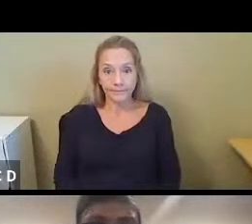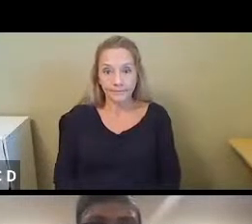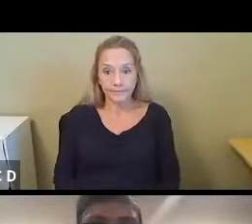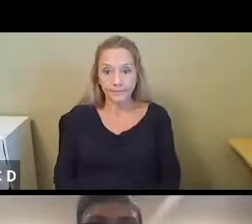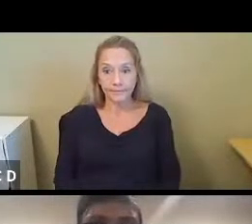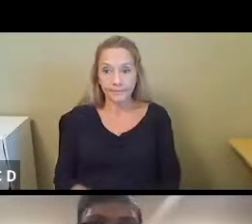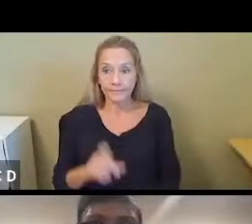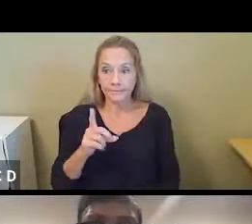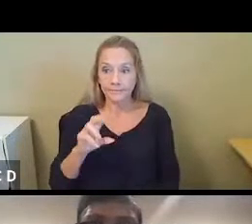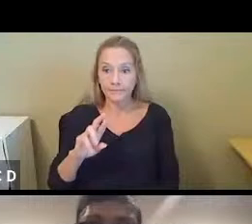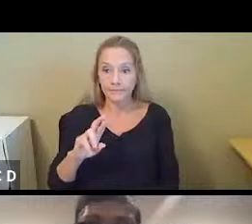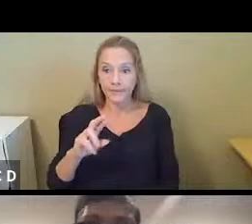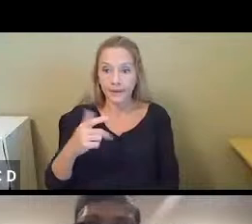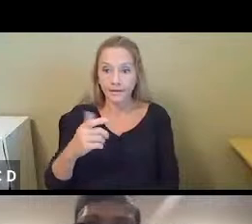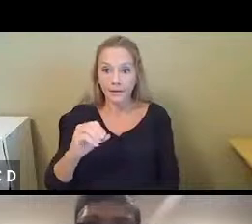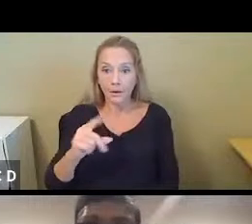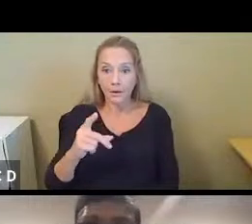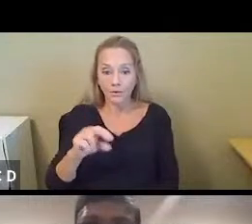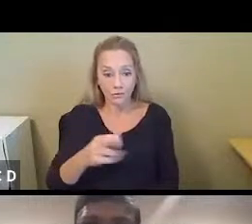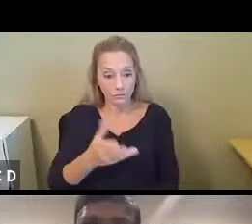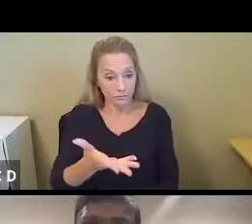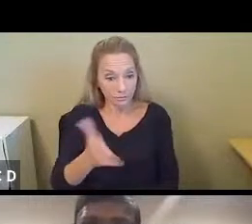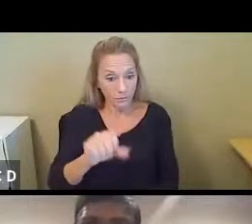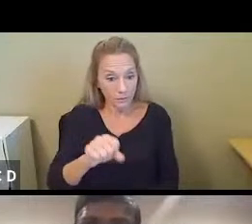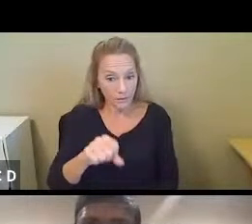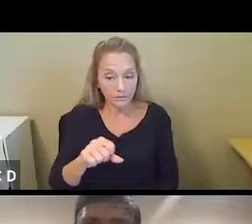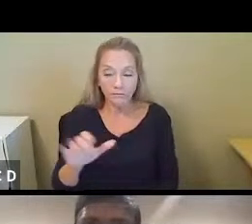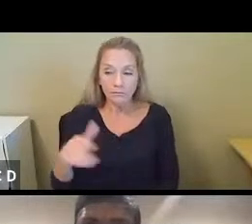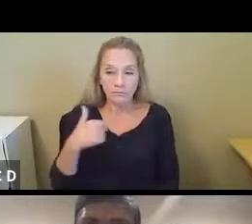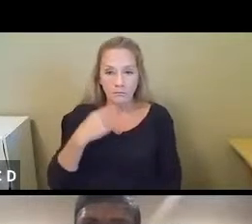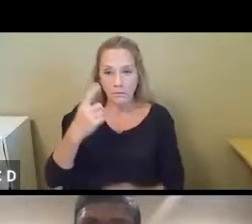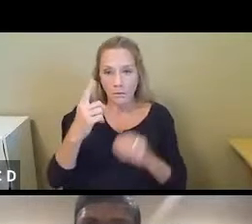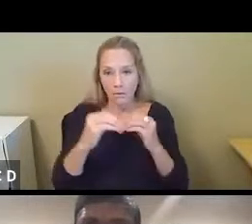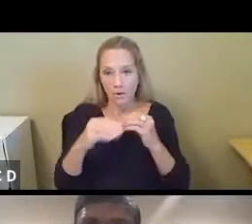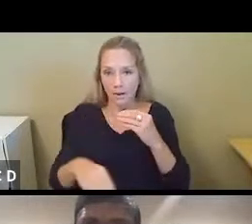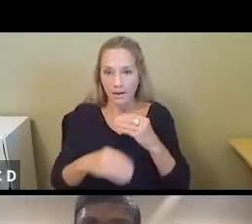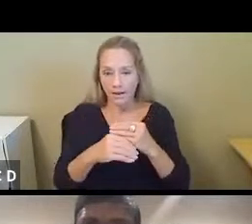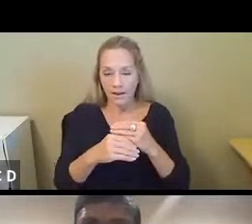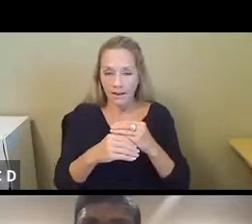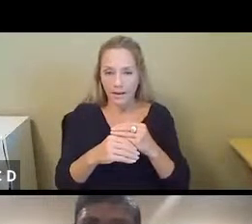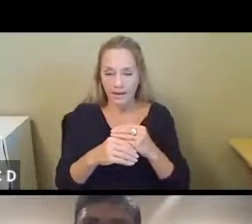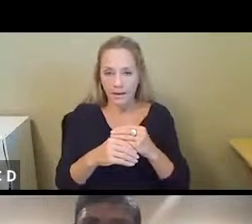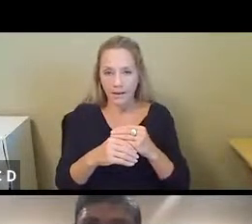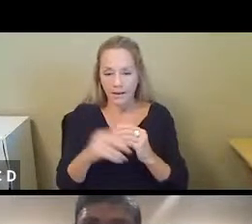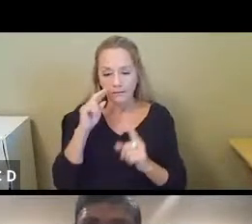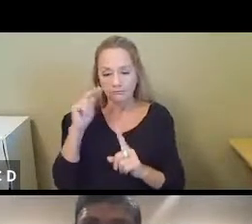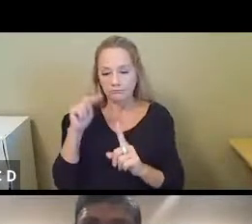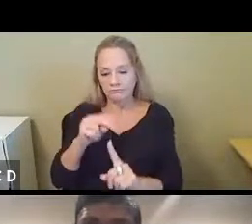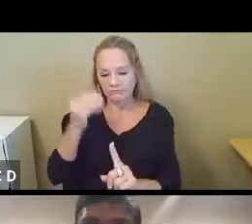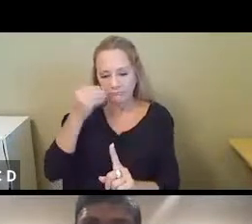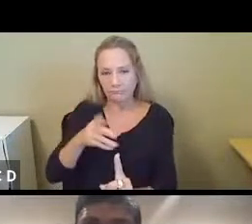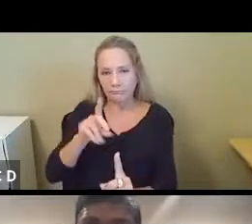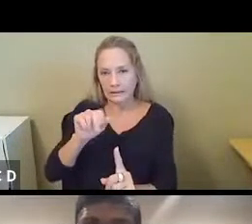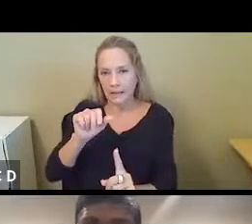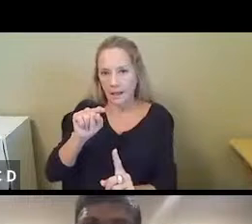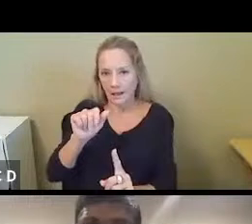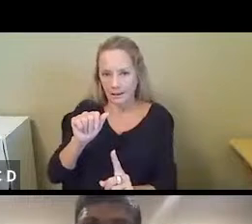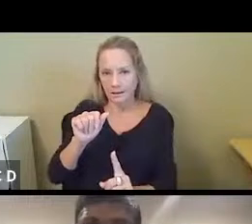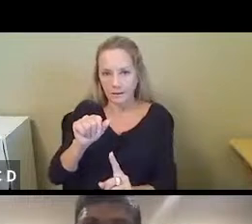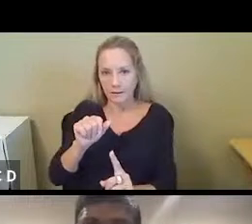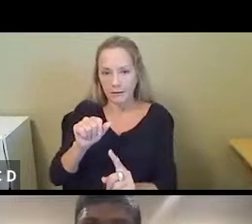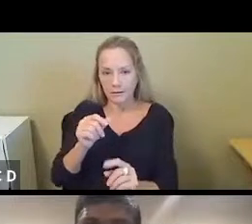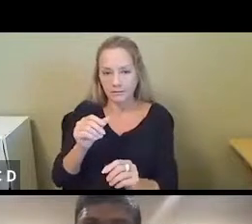Dr. Gocher. Yes. So just one thing I would add from a data perspective, and it gets back to Dr.